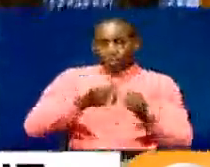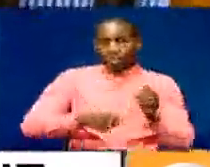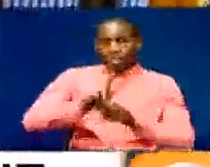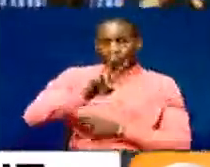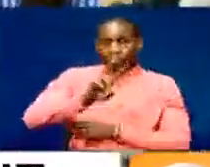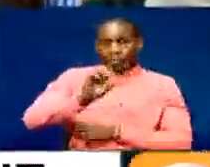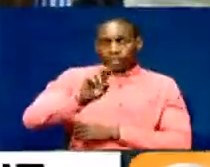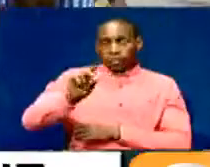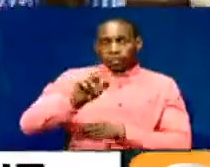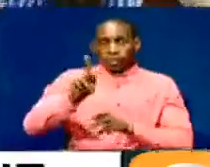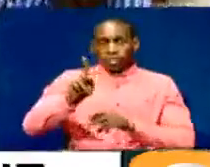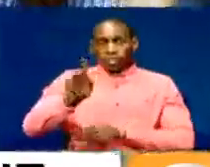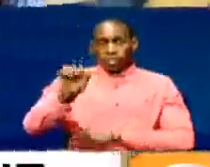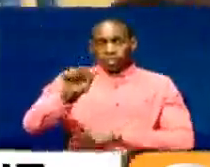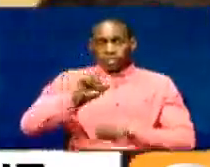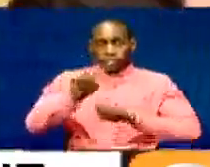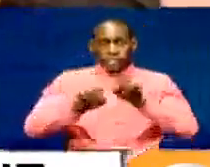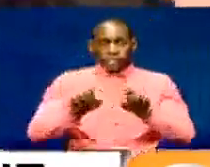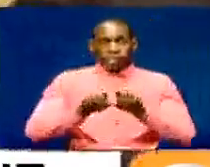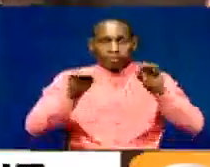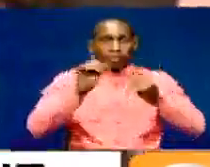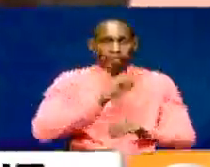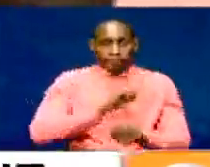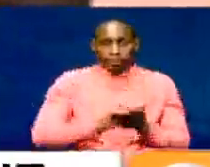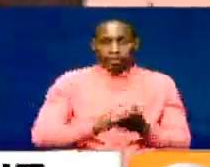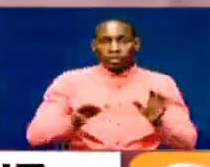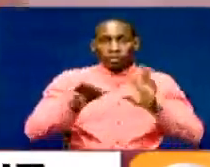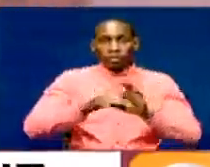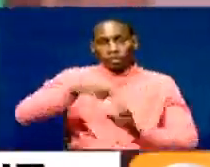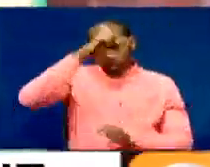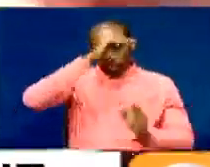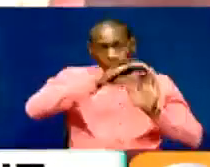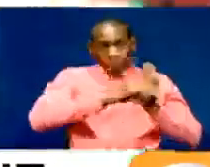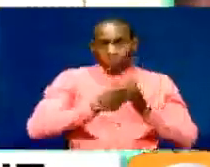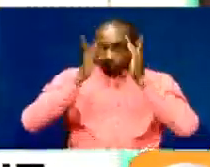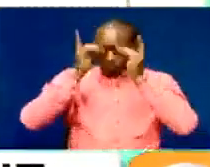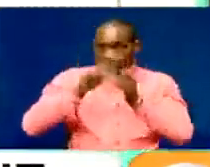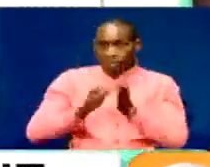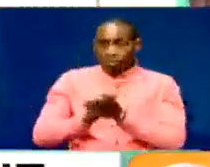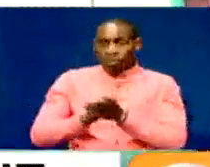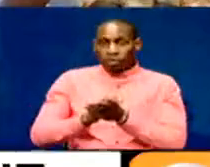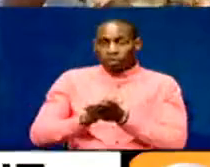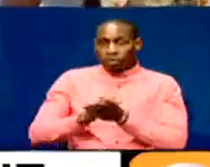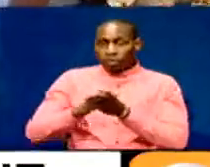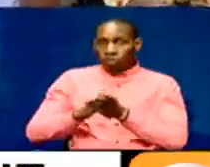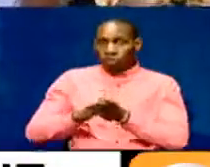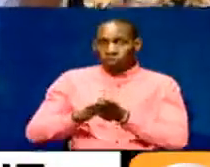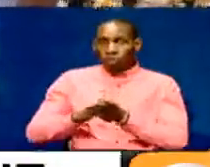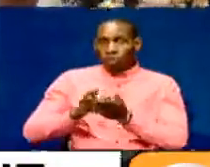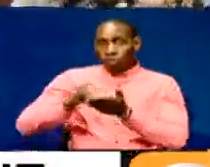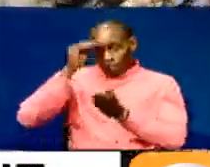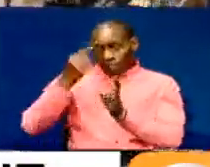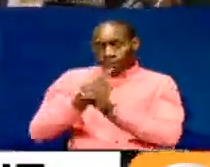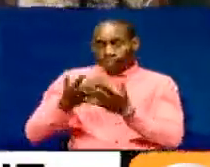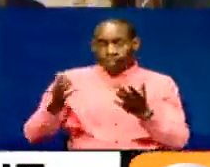2021 KCSE examinations and who qualified for degree courses opted to pursue a different path. The CS has